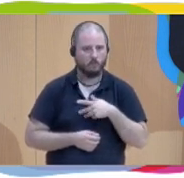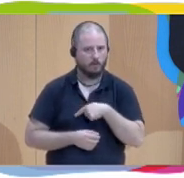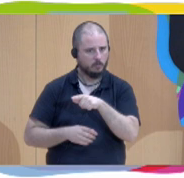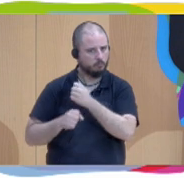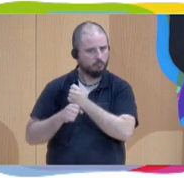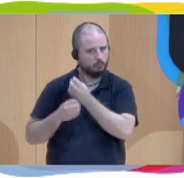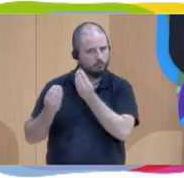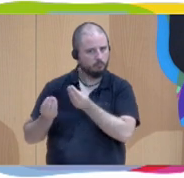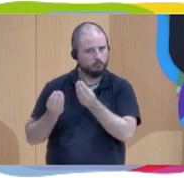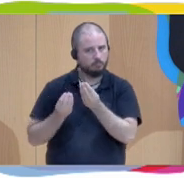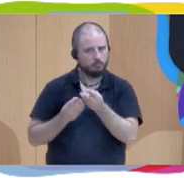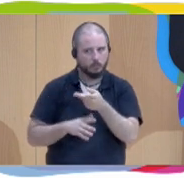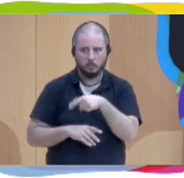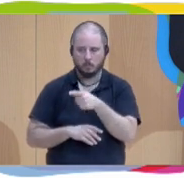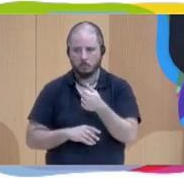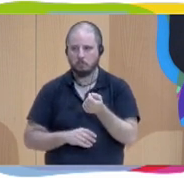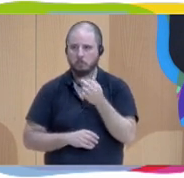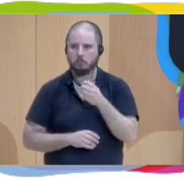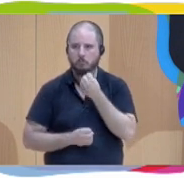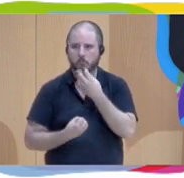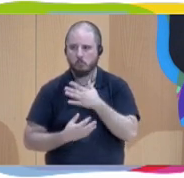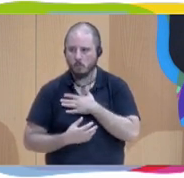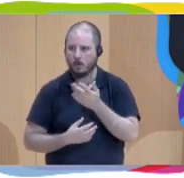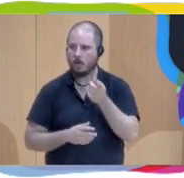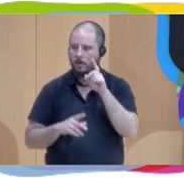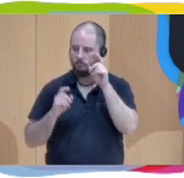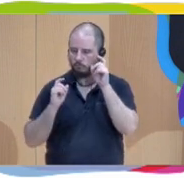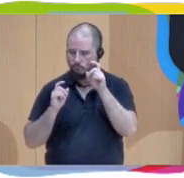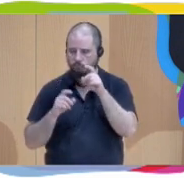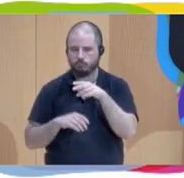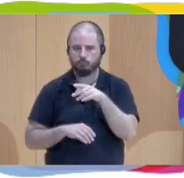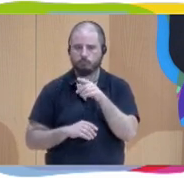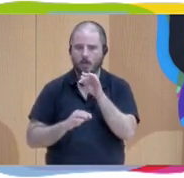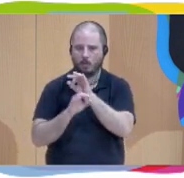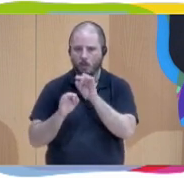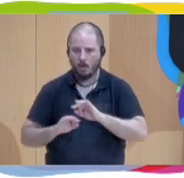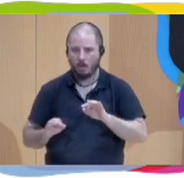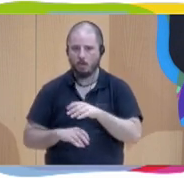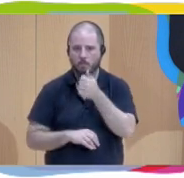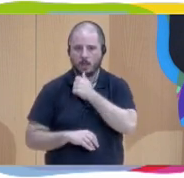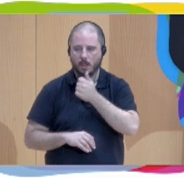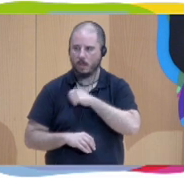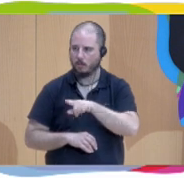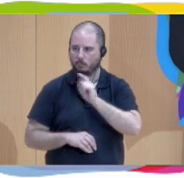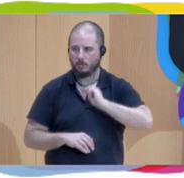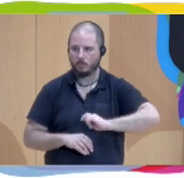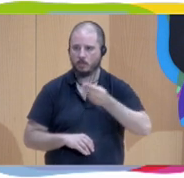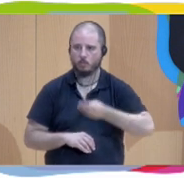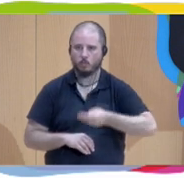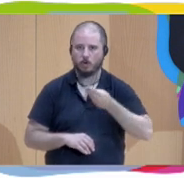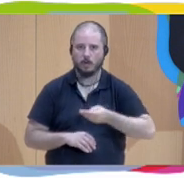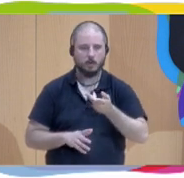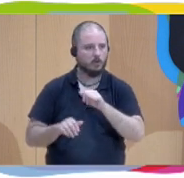patient, and truly professionals in this topic. And their teaching style was also highly